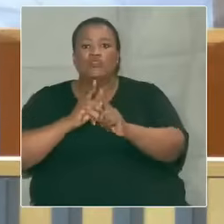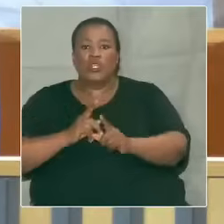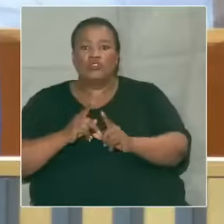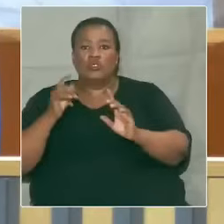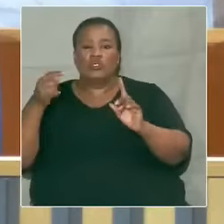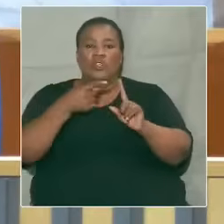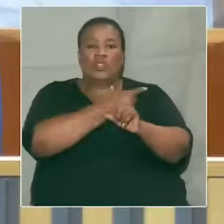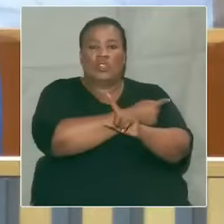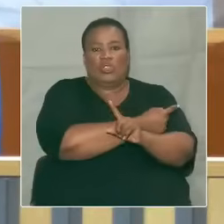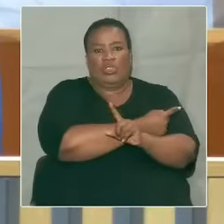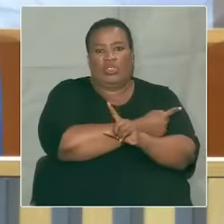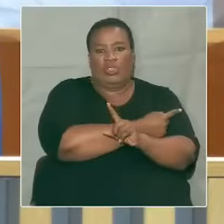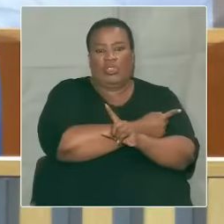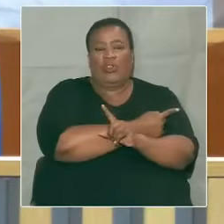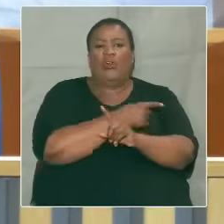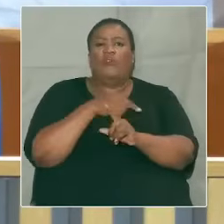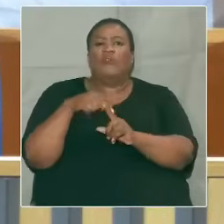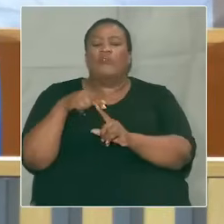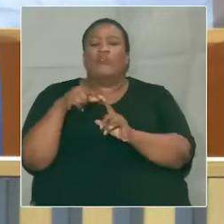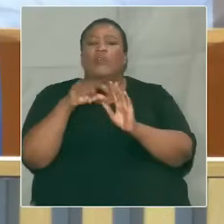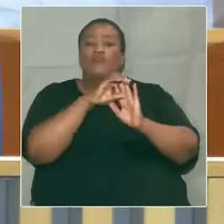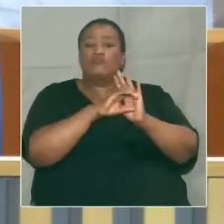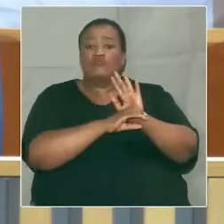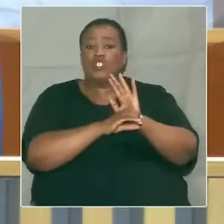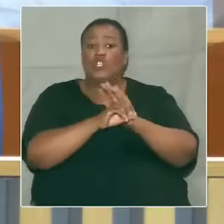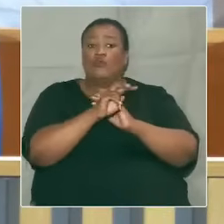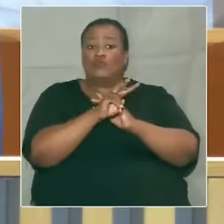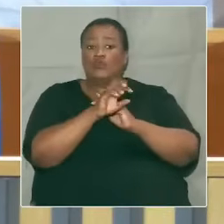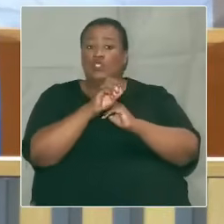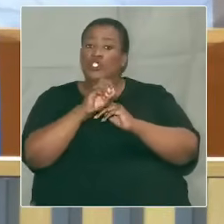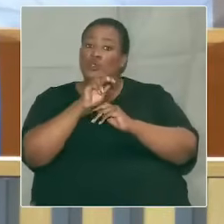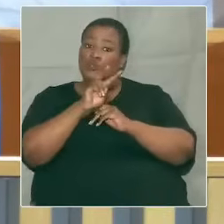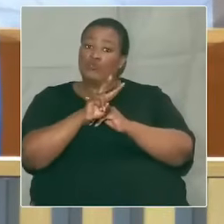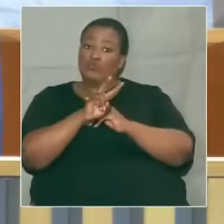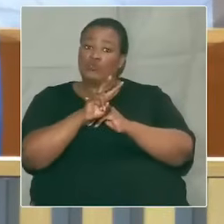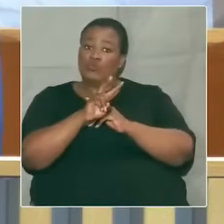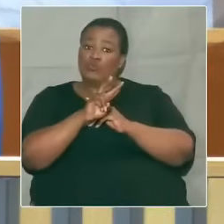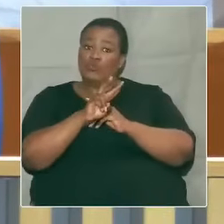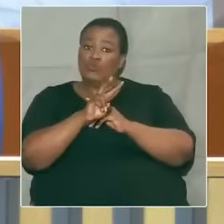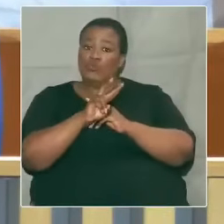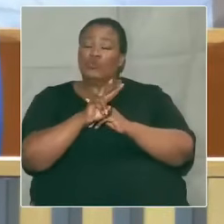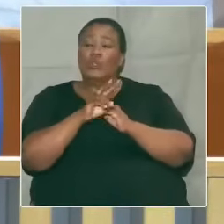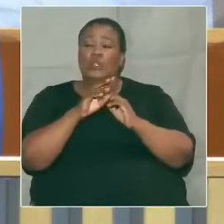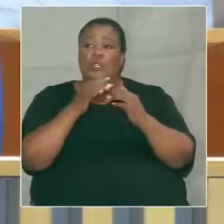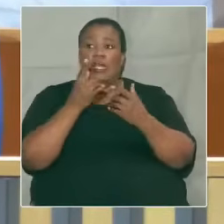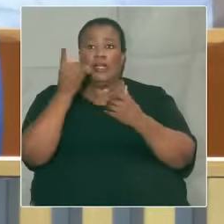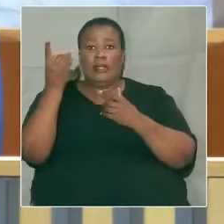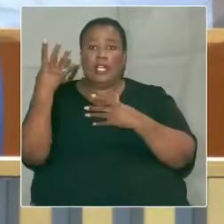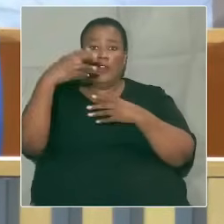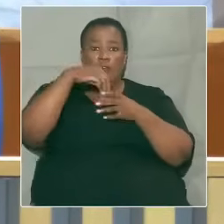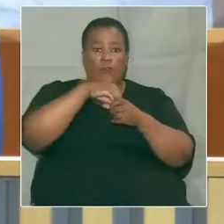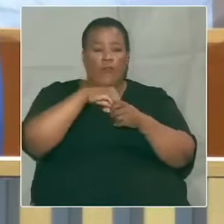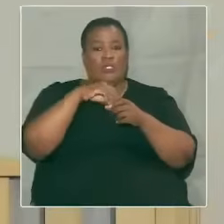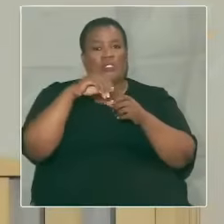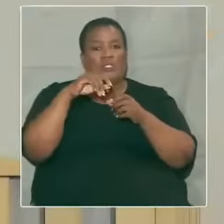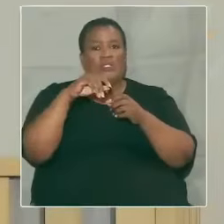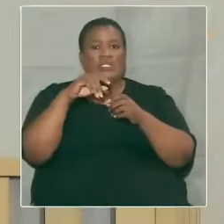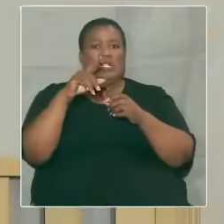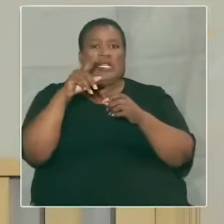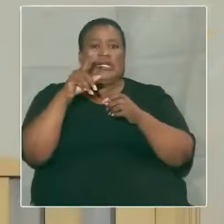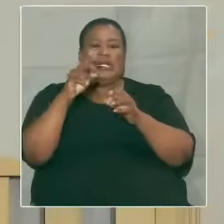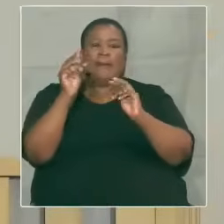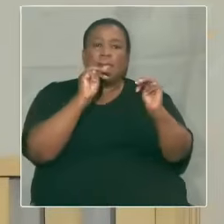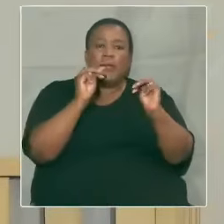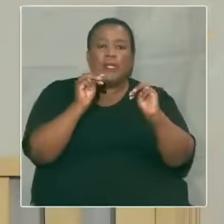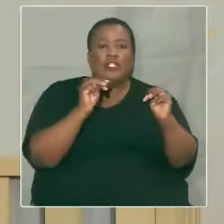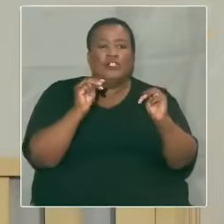Section 2072 of the Constitution, stray onto operational or managerial matters,